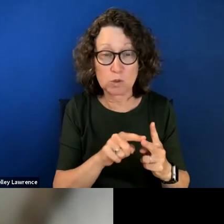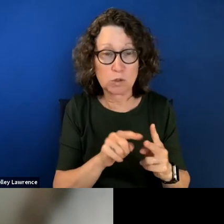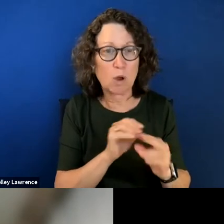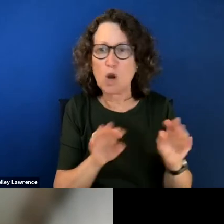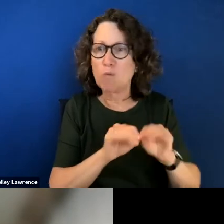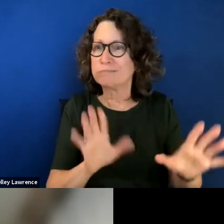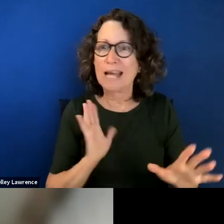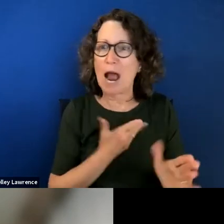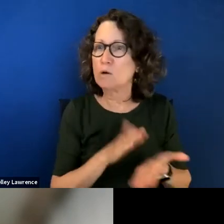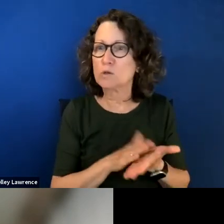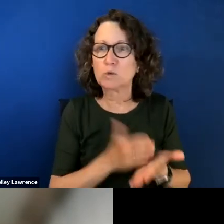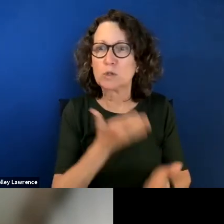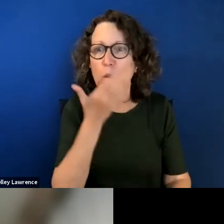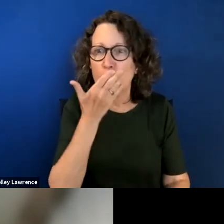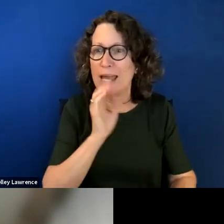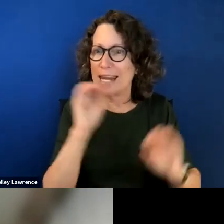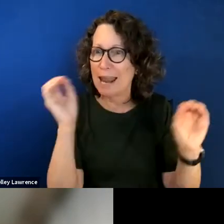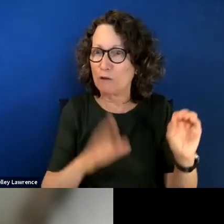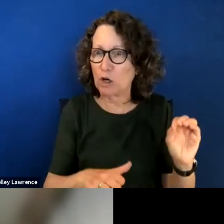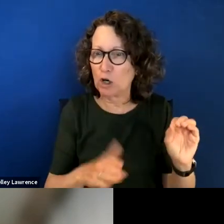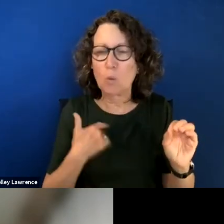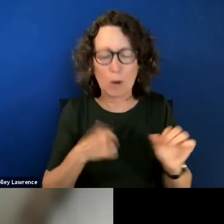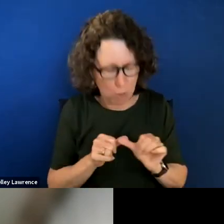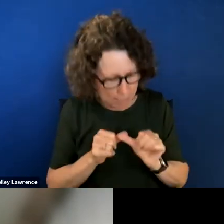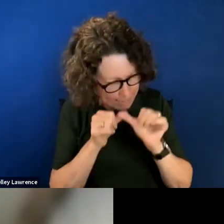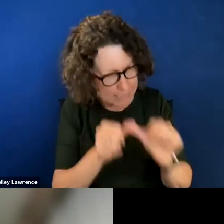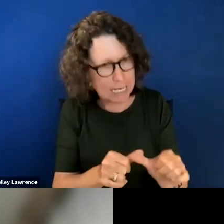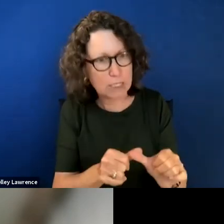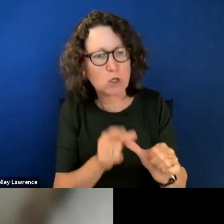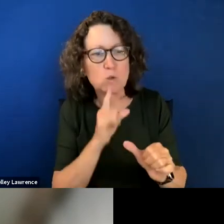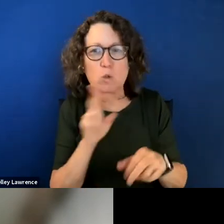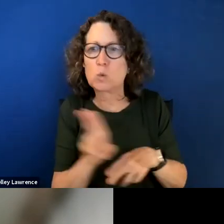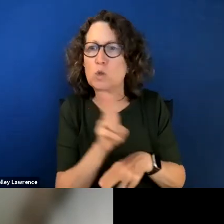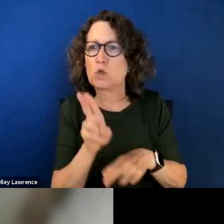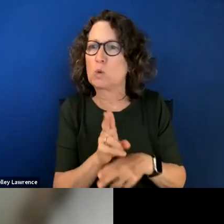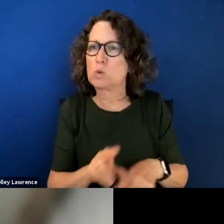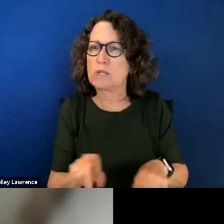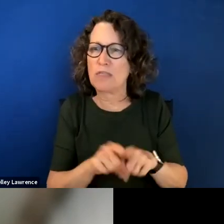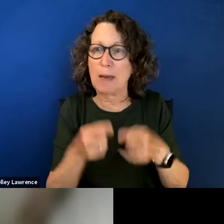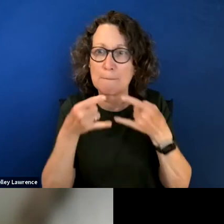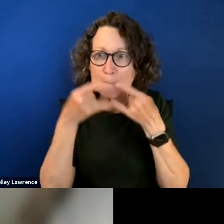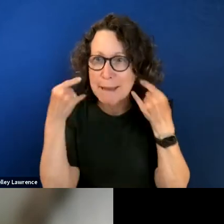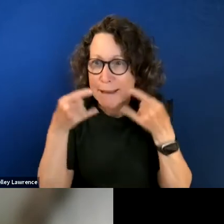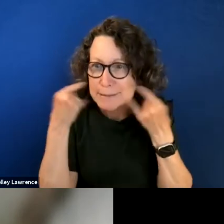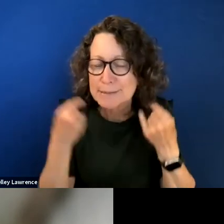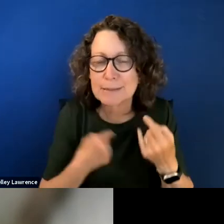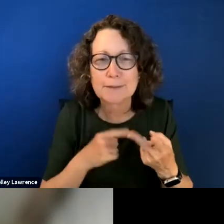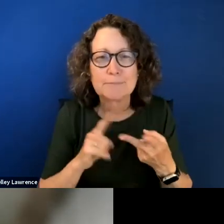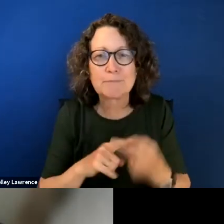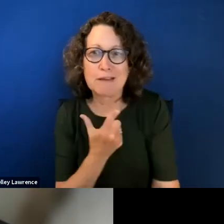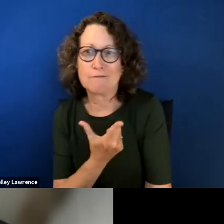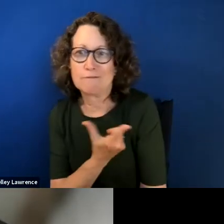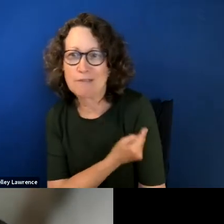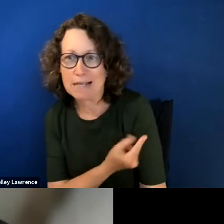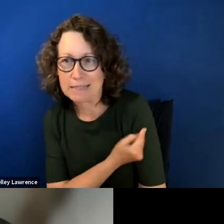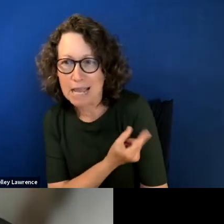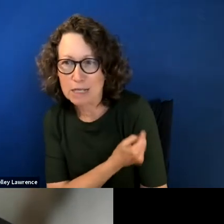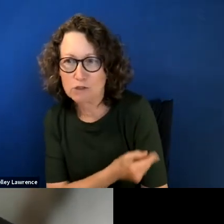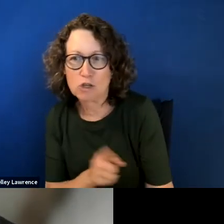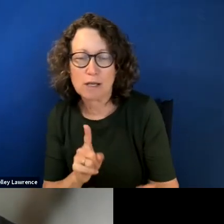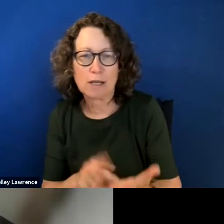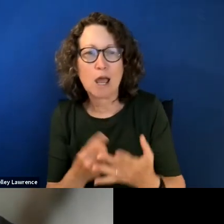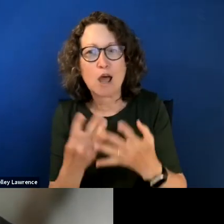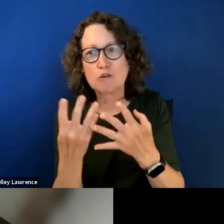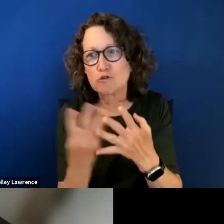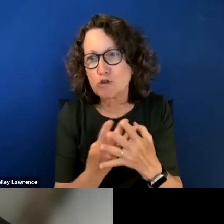outbreaks in our schools. So we will continue to employ the masking, vaccinations,